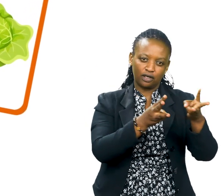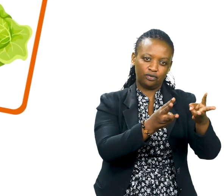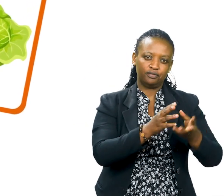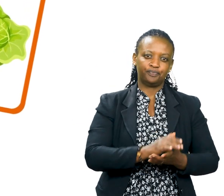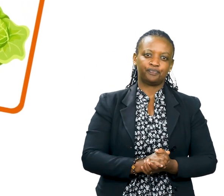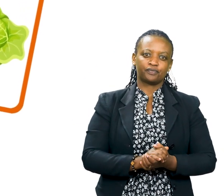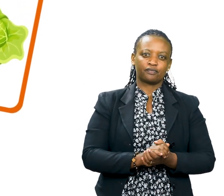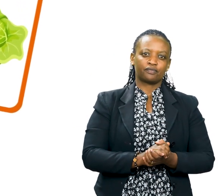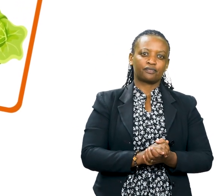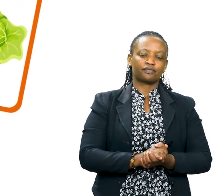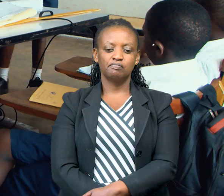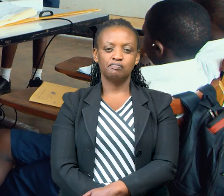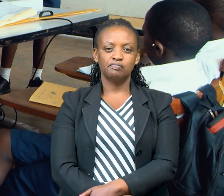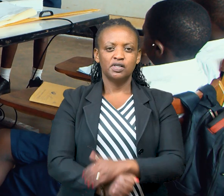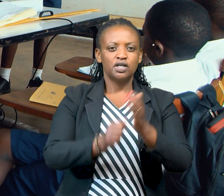learning styles.